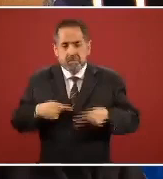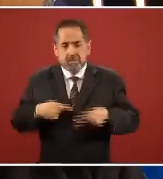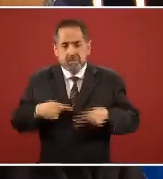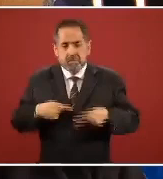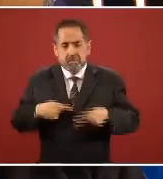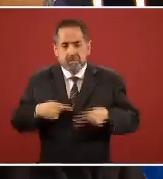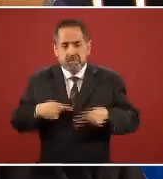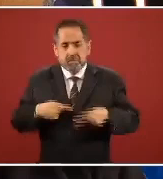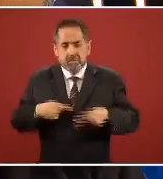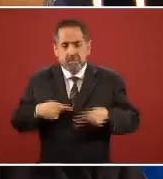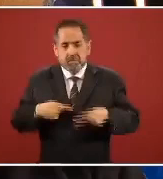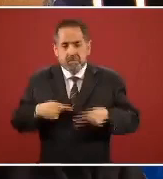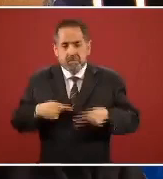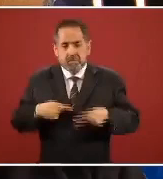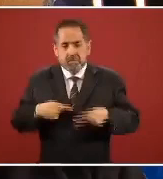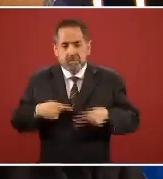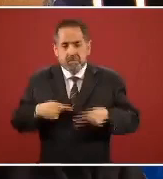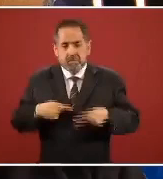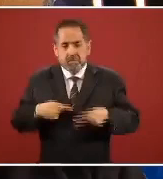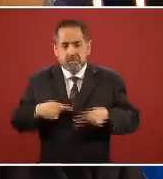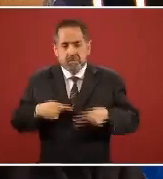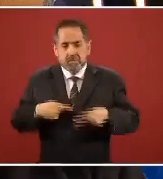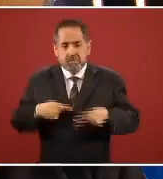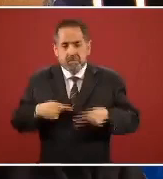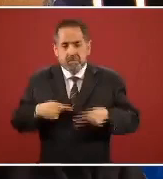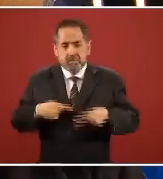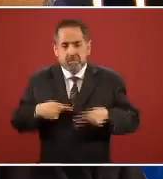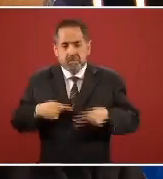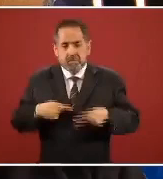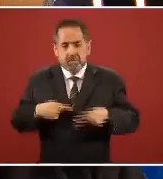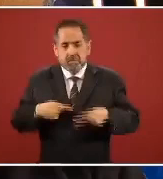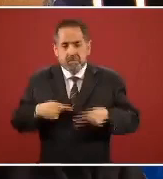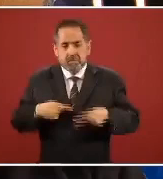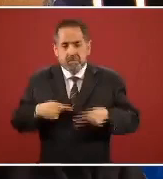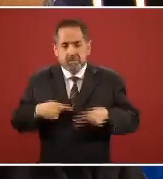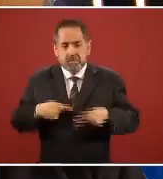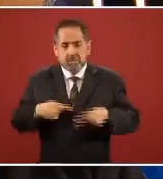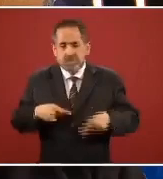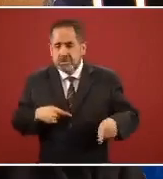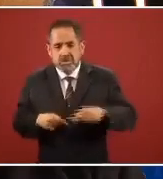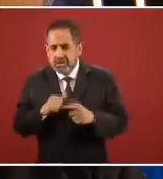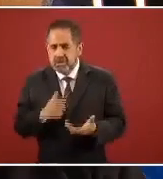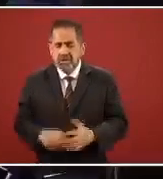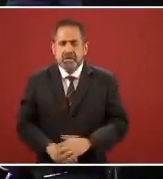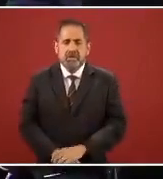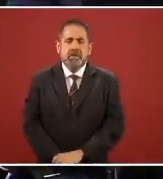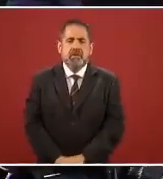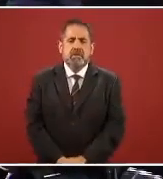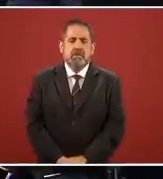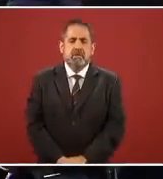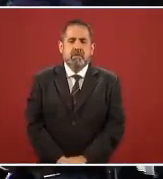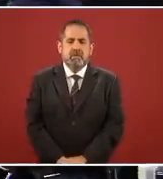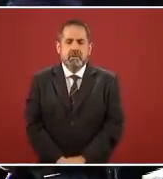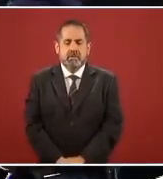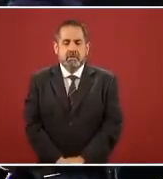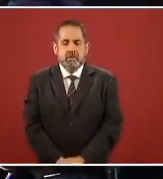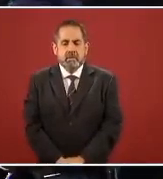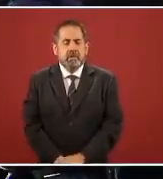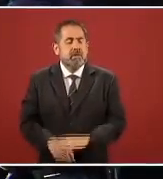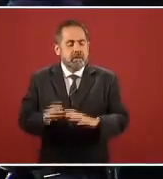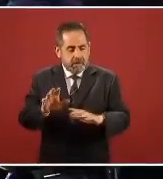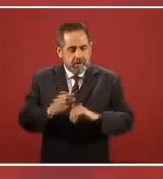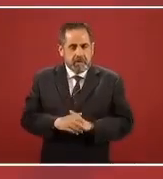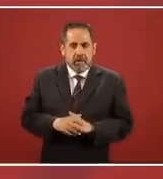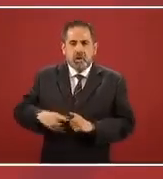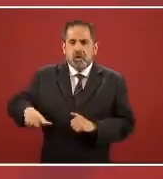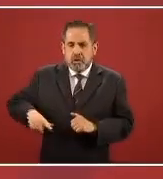they don't have these type of accidents in this place that she mentioned. I think she said Sonora. Sí, mira, estamos limpiando de